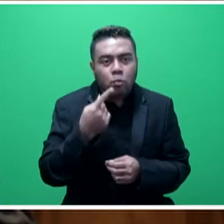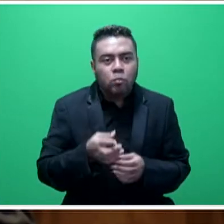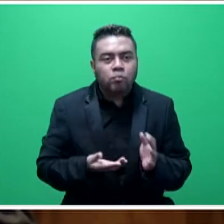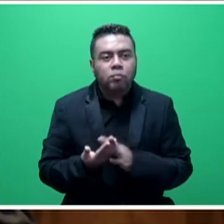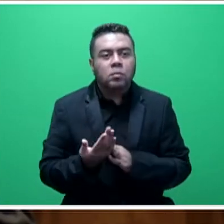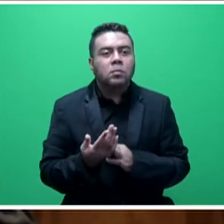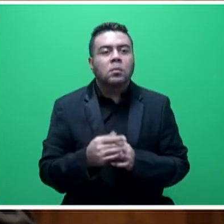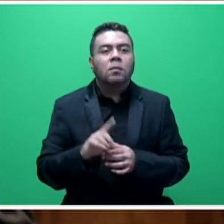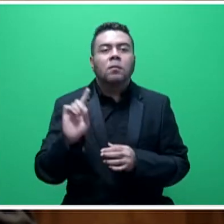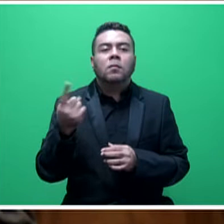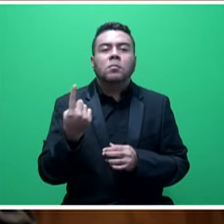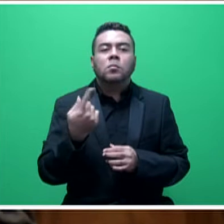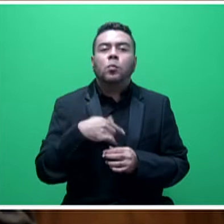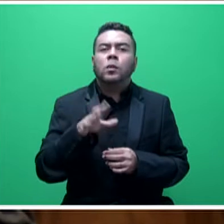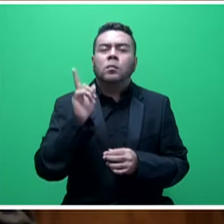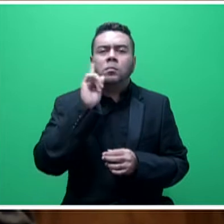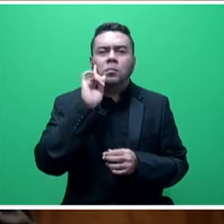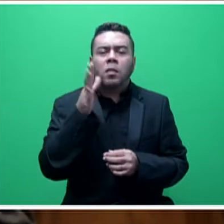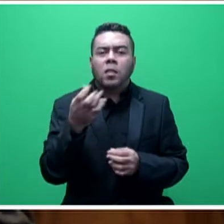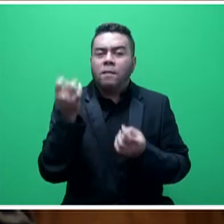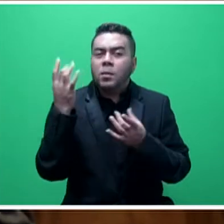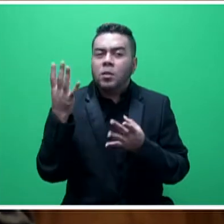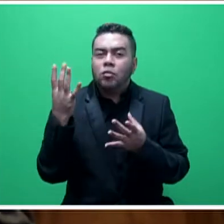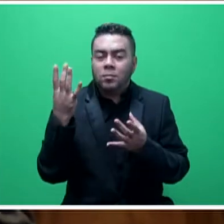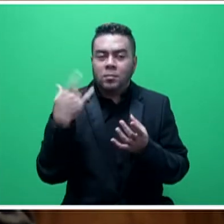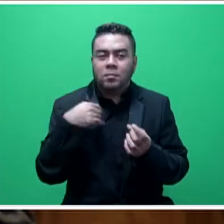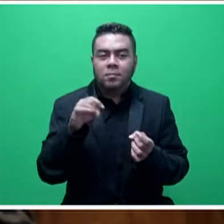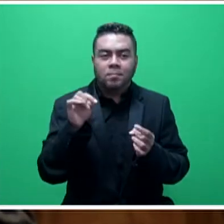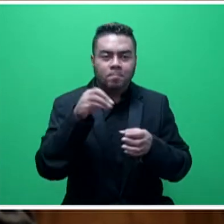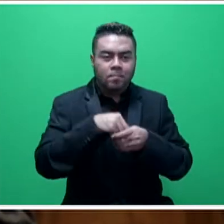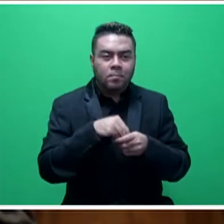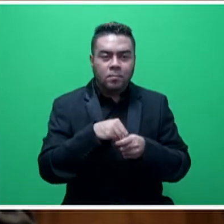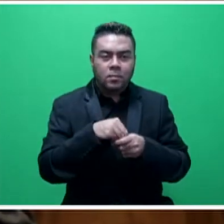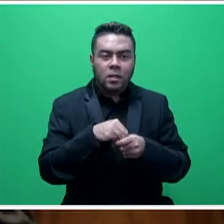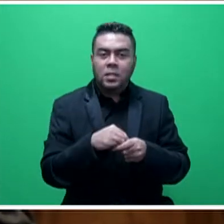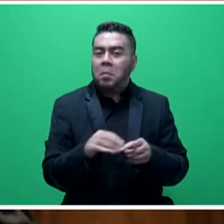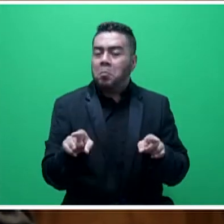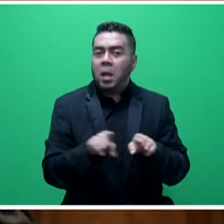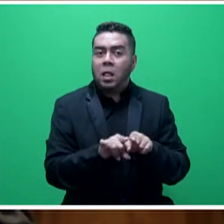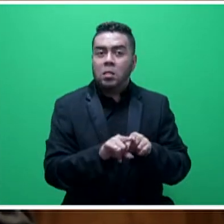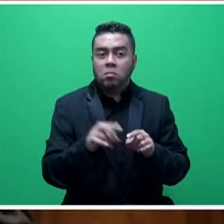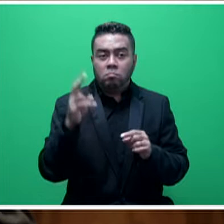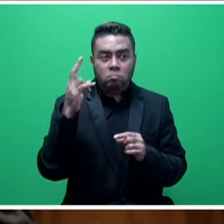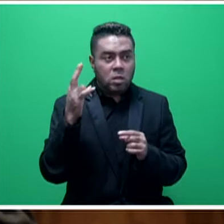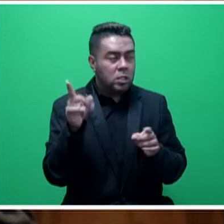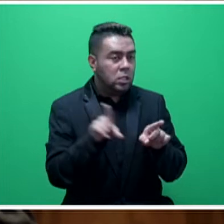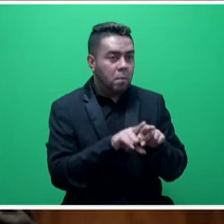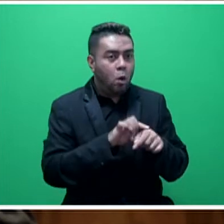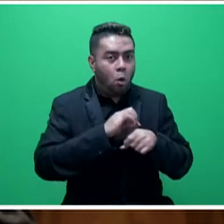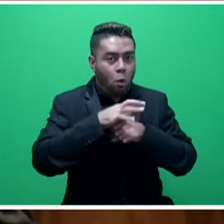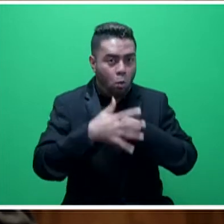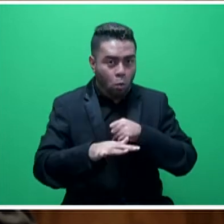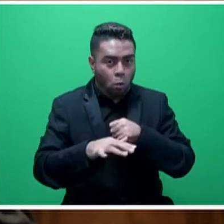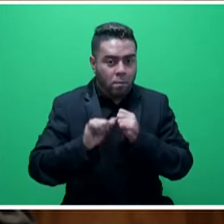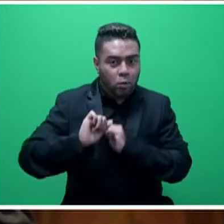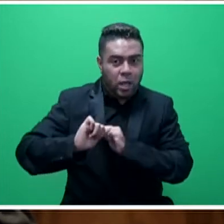First and foremost, we realized that information is the key to defending yourself against disasters such as COVID-19. We realized that